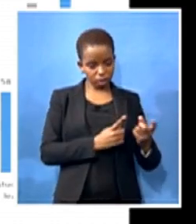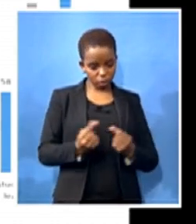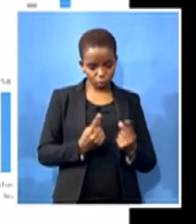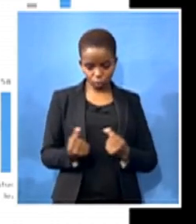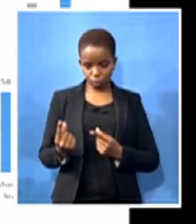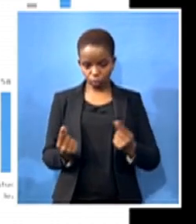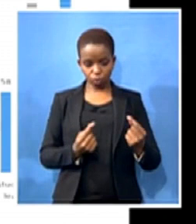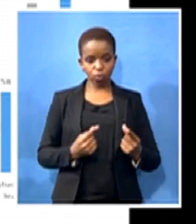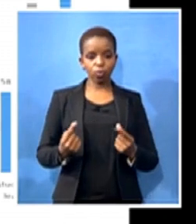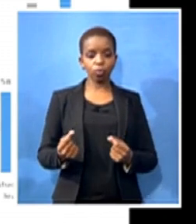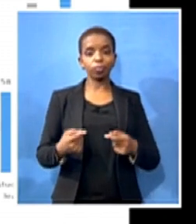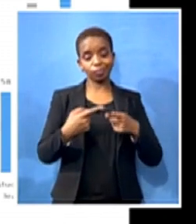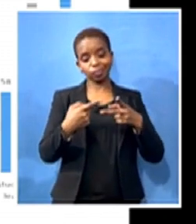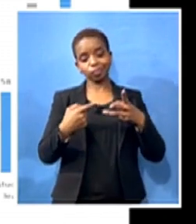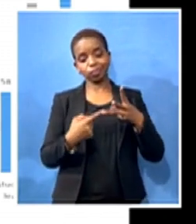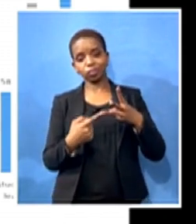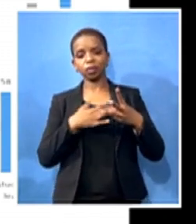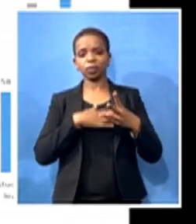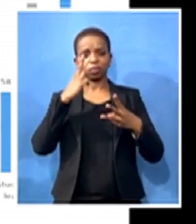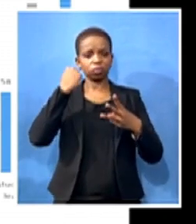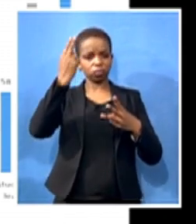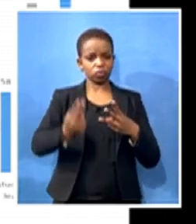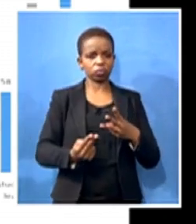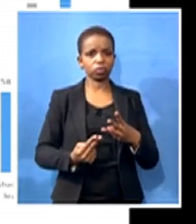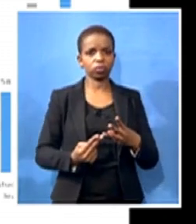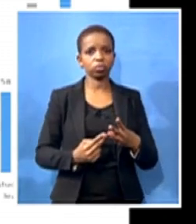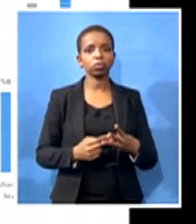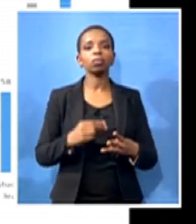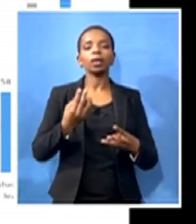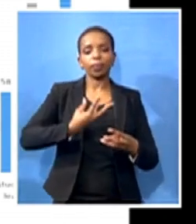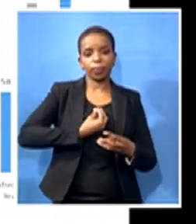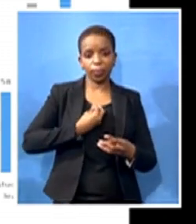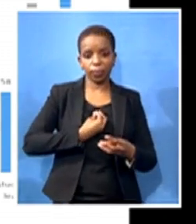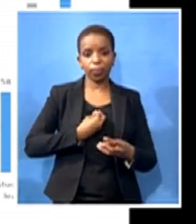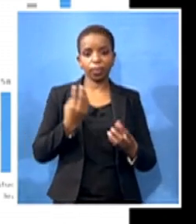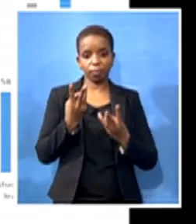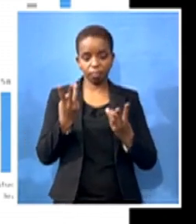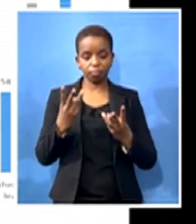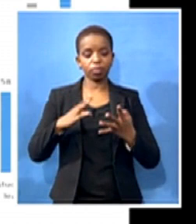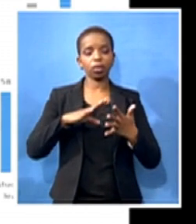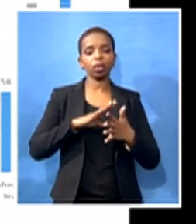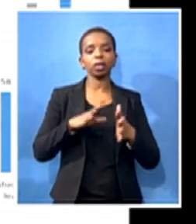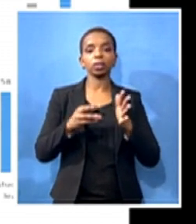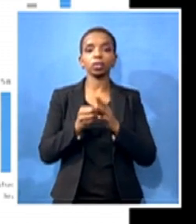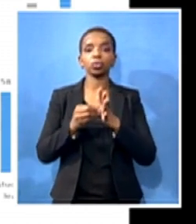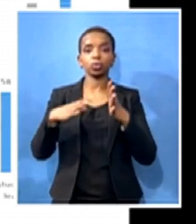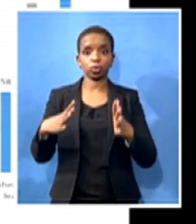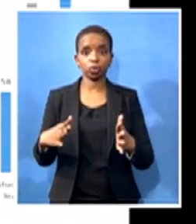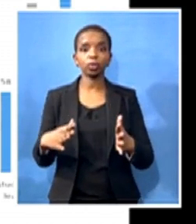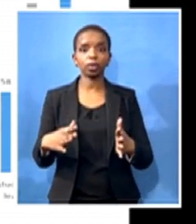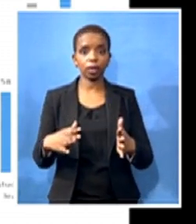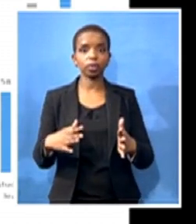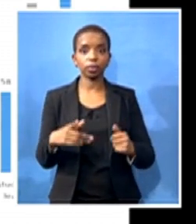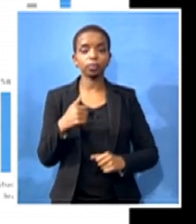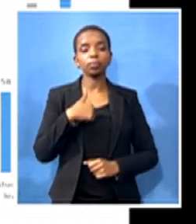students and younger people. And I would be very interested to